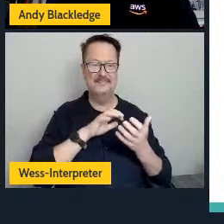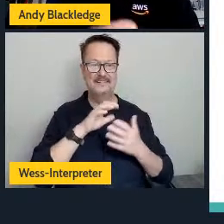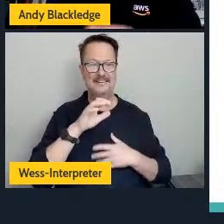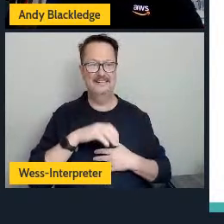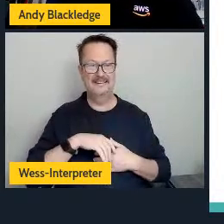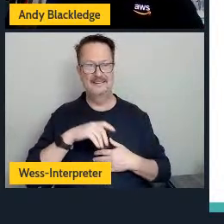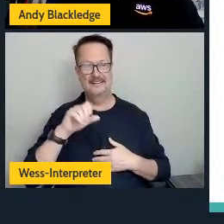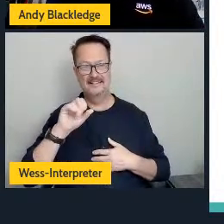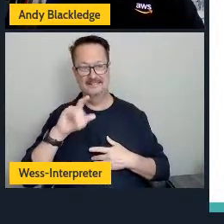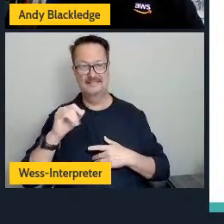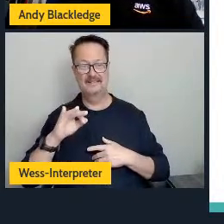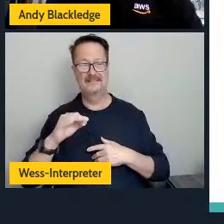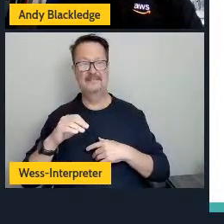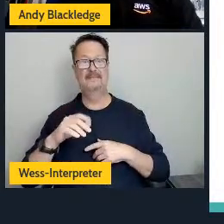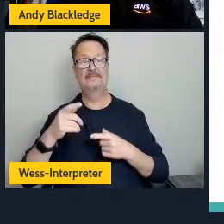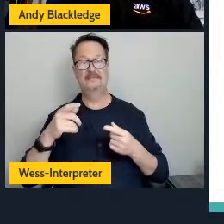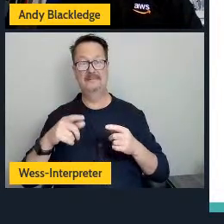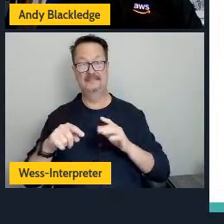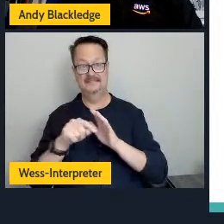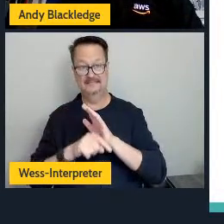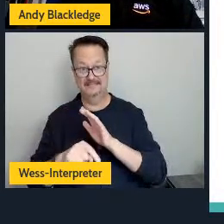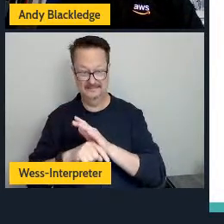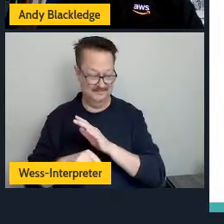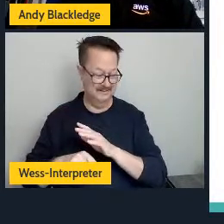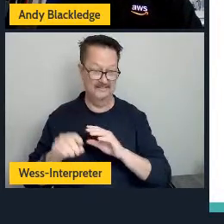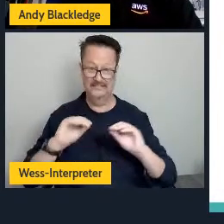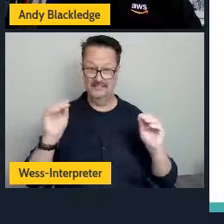events and hello.